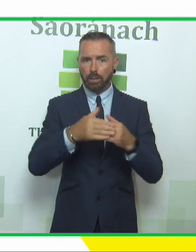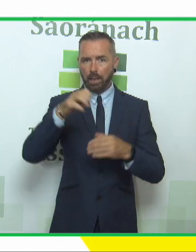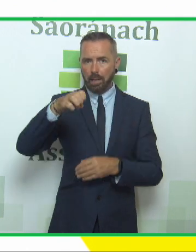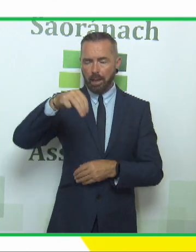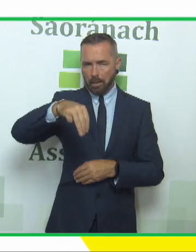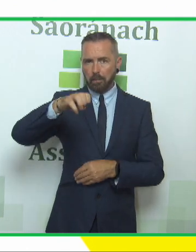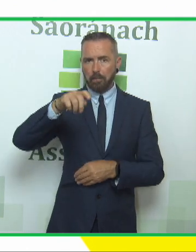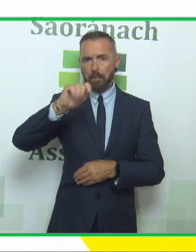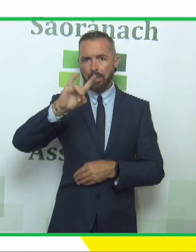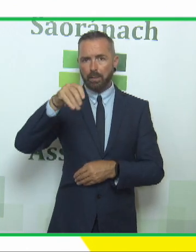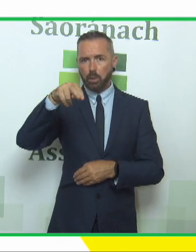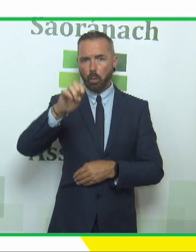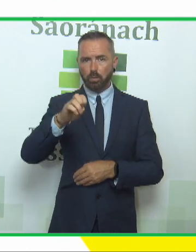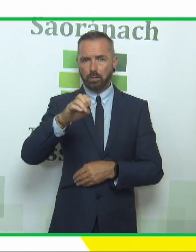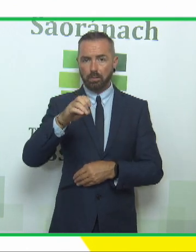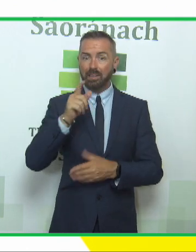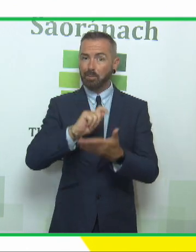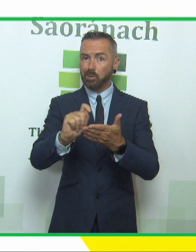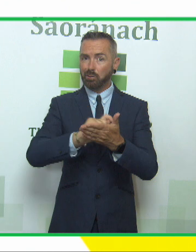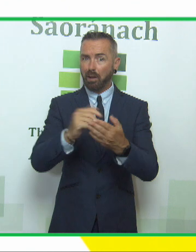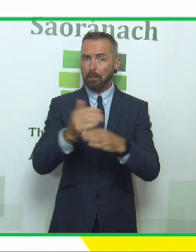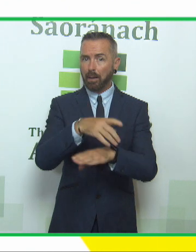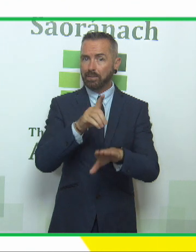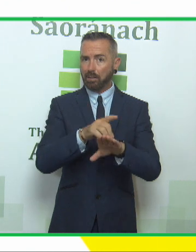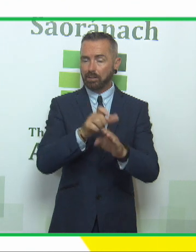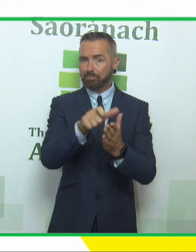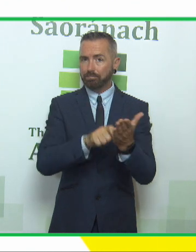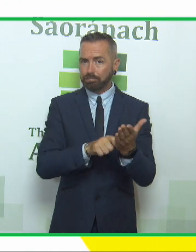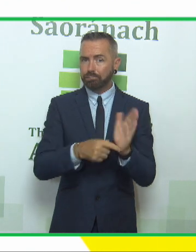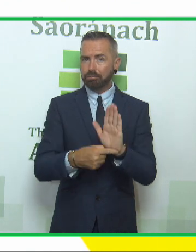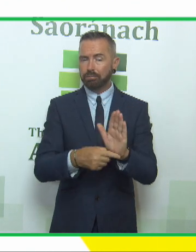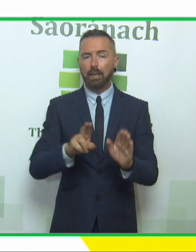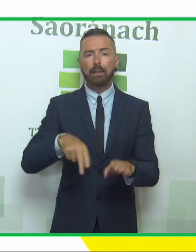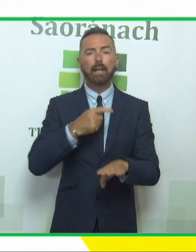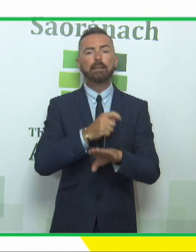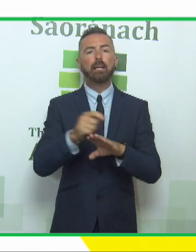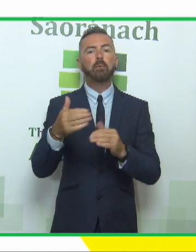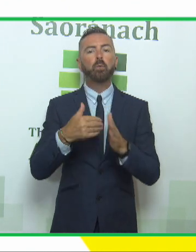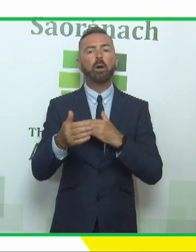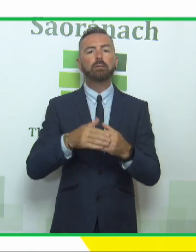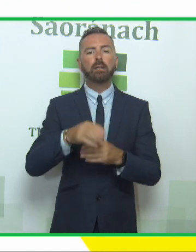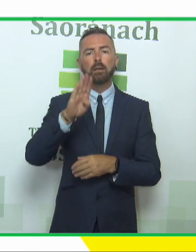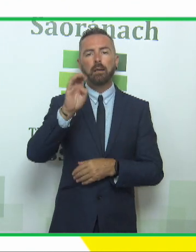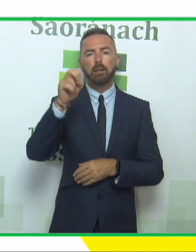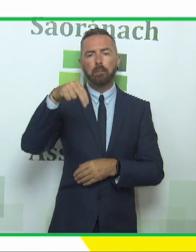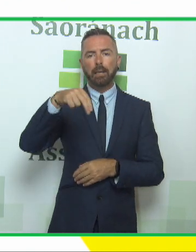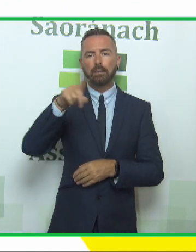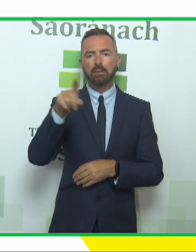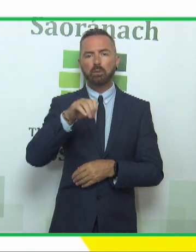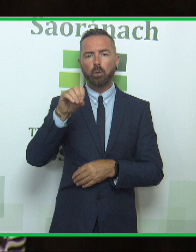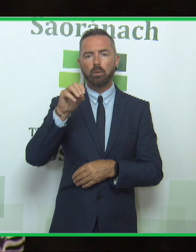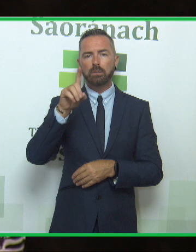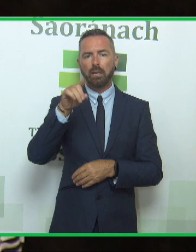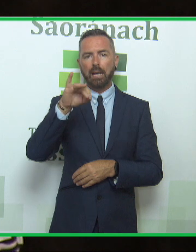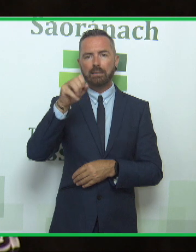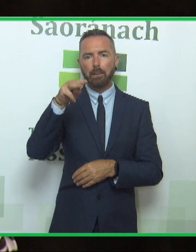drug. Then the next most common drugs were benzodiazepines, which are a prescribed sedative drug. You might know them